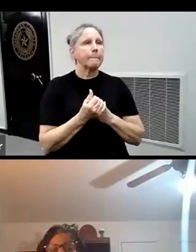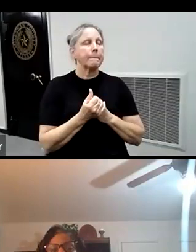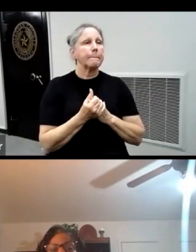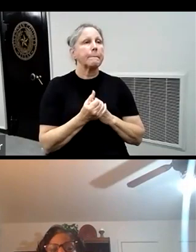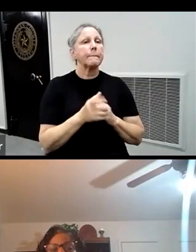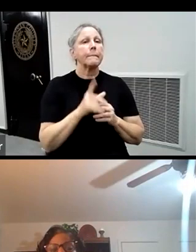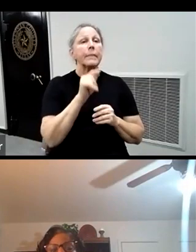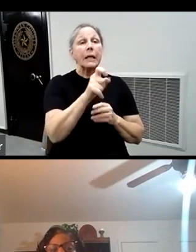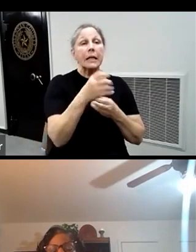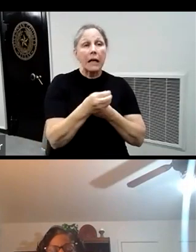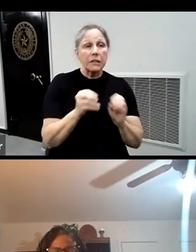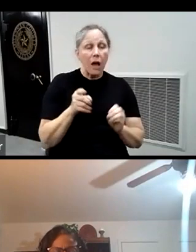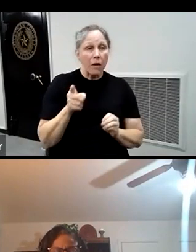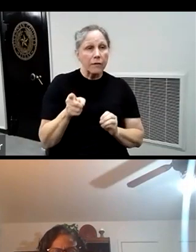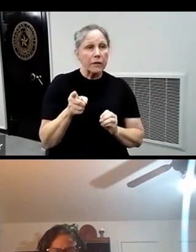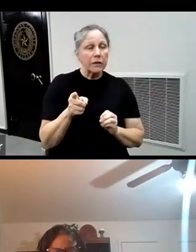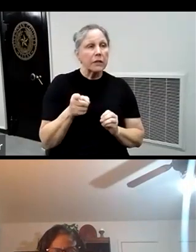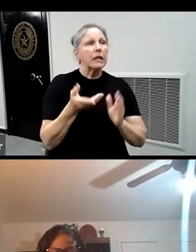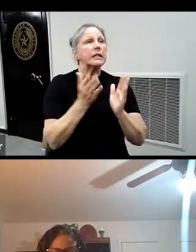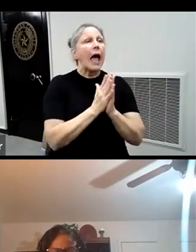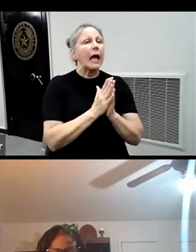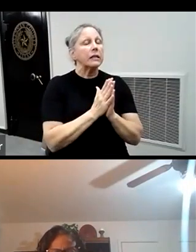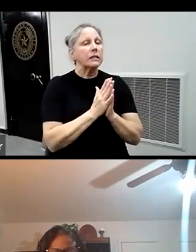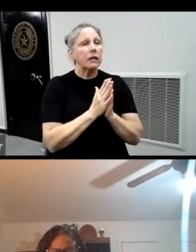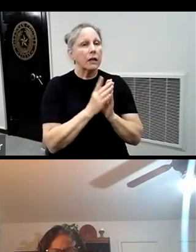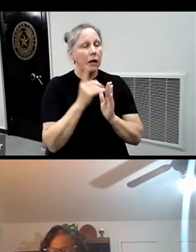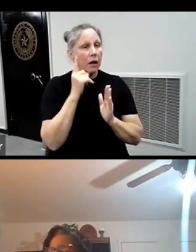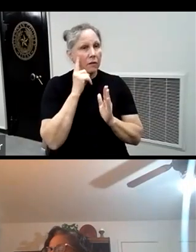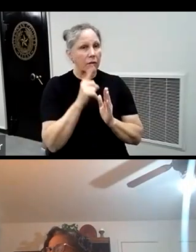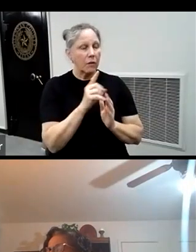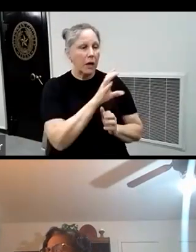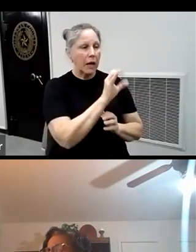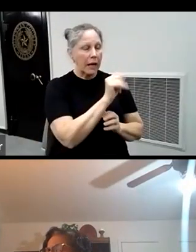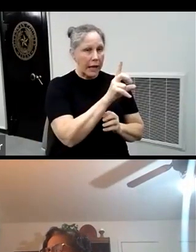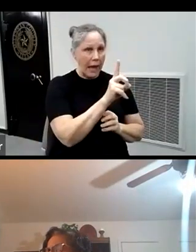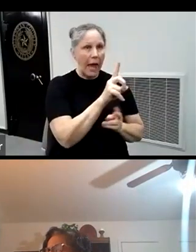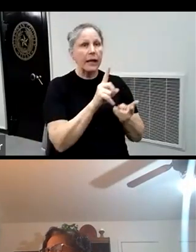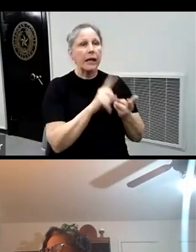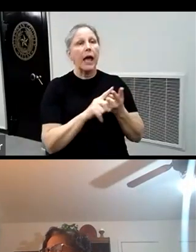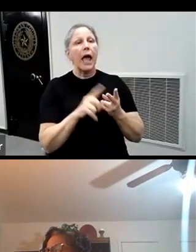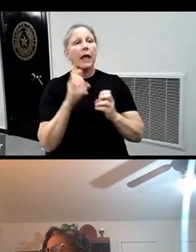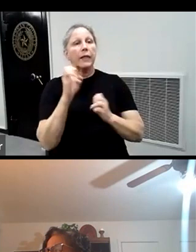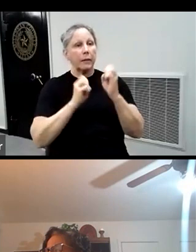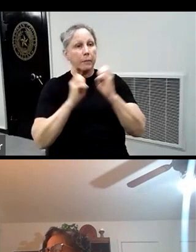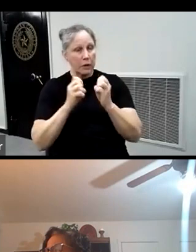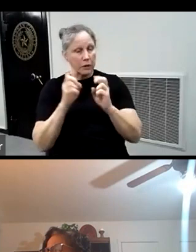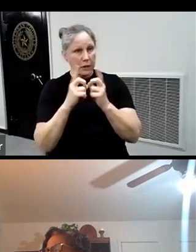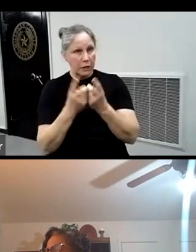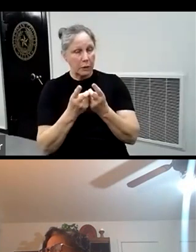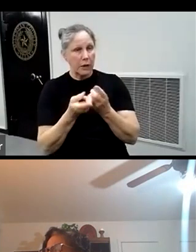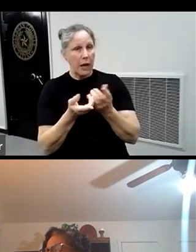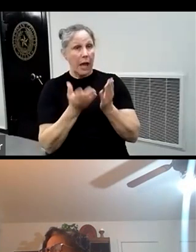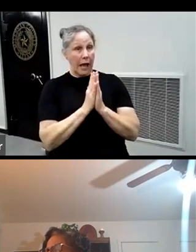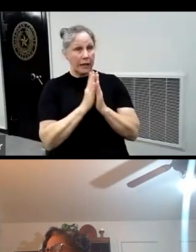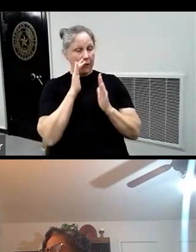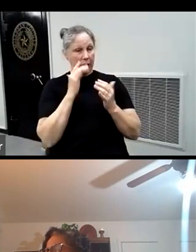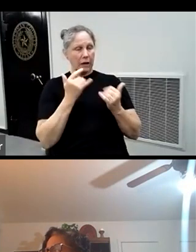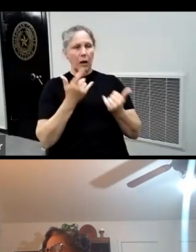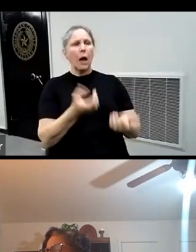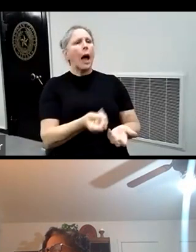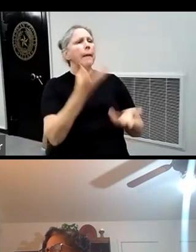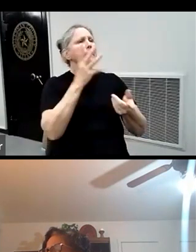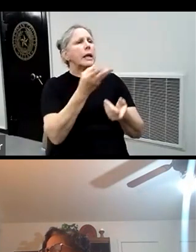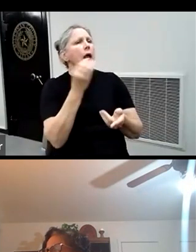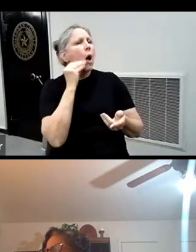The tax office submitted a request to McCAD, the McLennan County Appraisal District, requesting the status of the county's